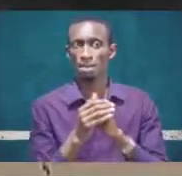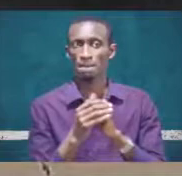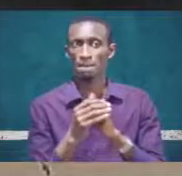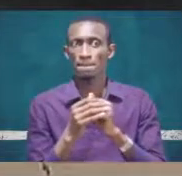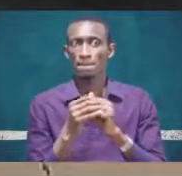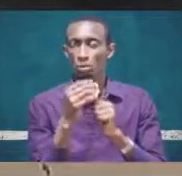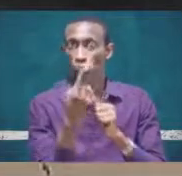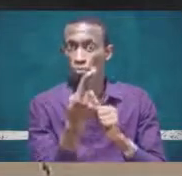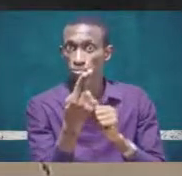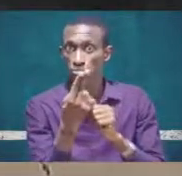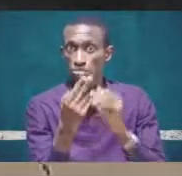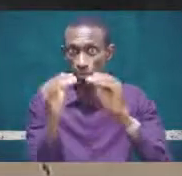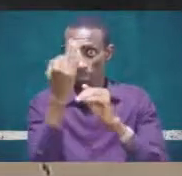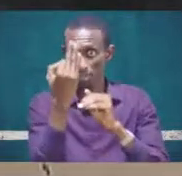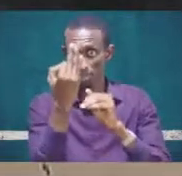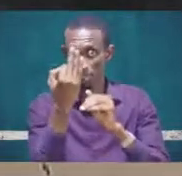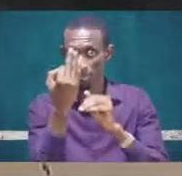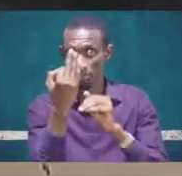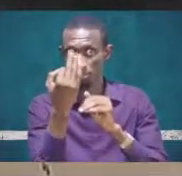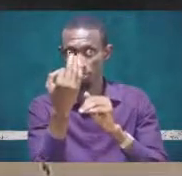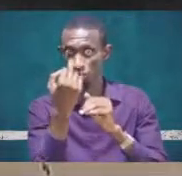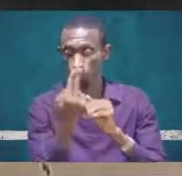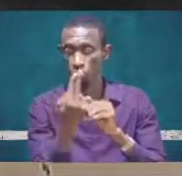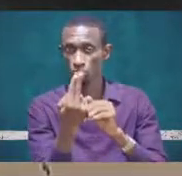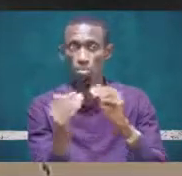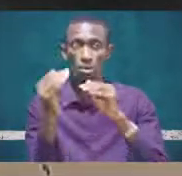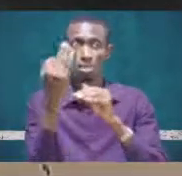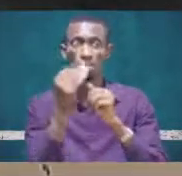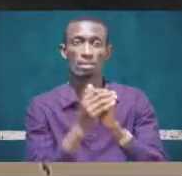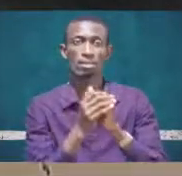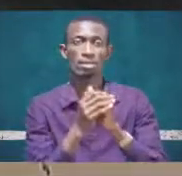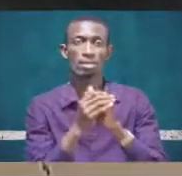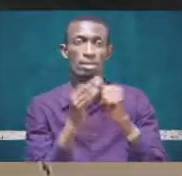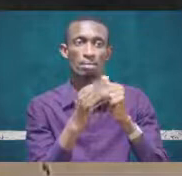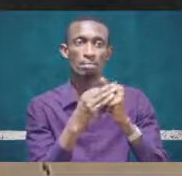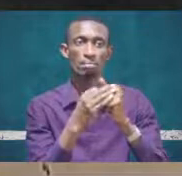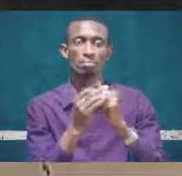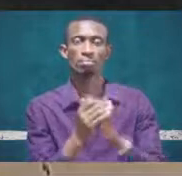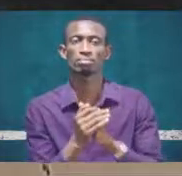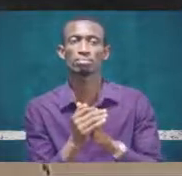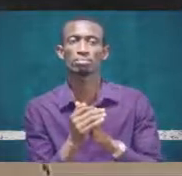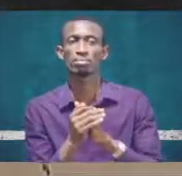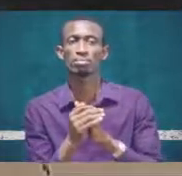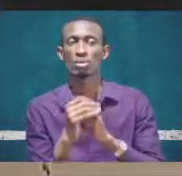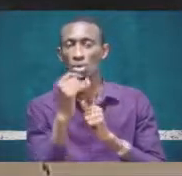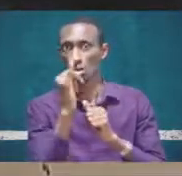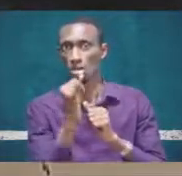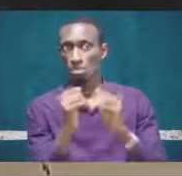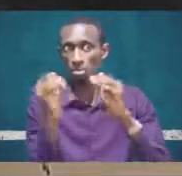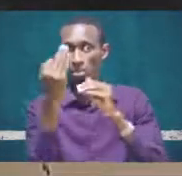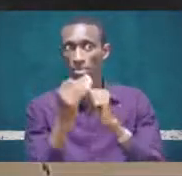I power 3 is I cubed. And here we have 1 e power